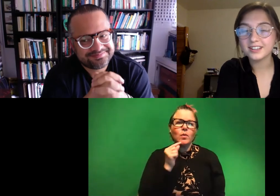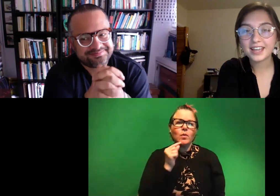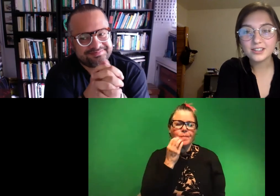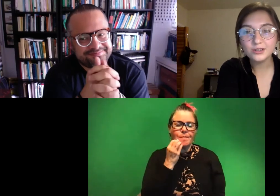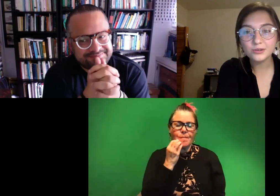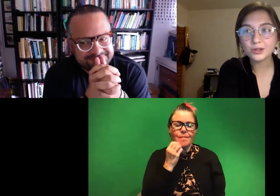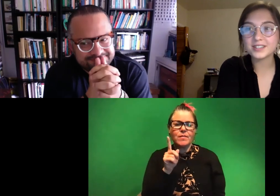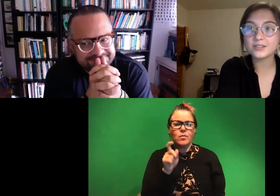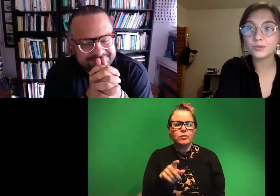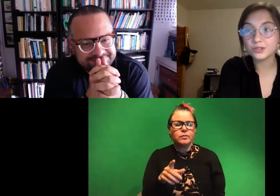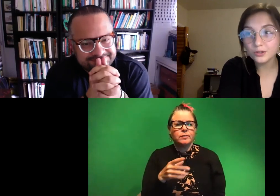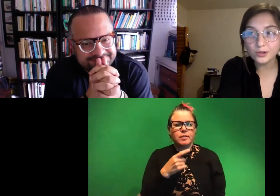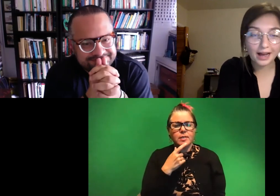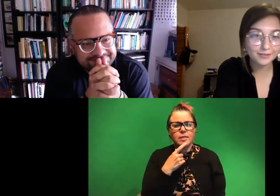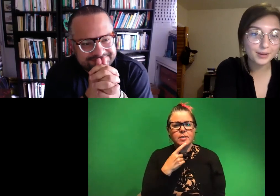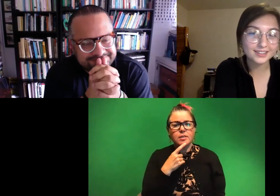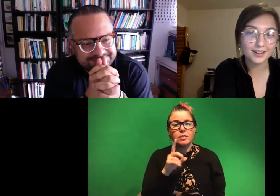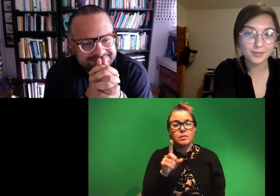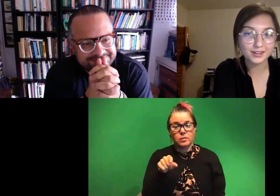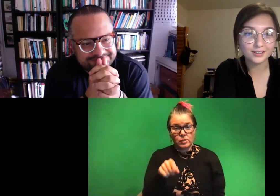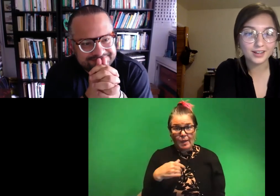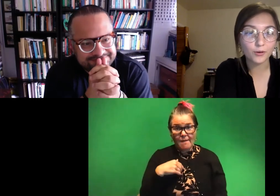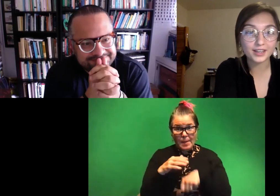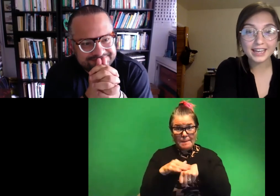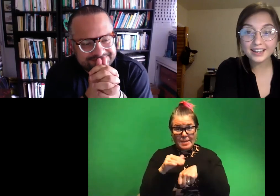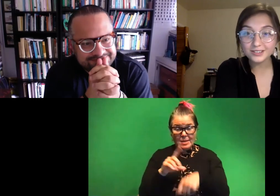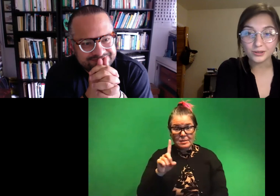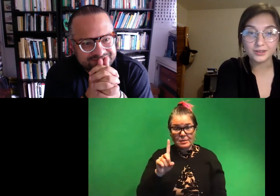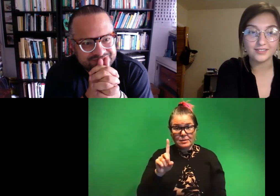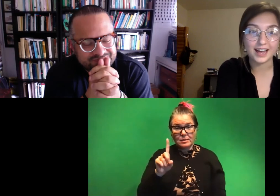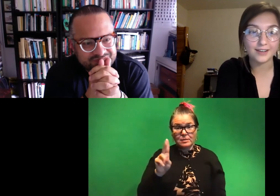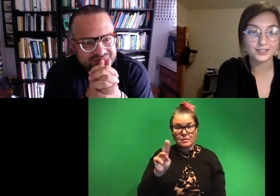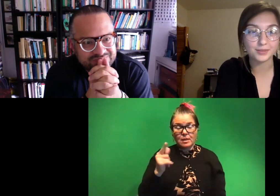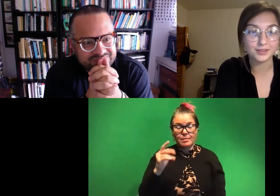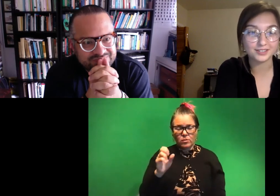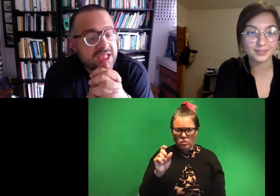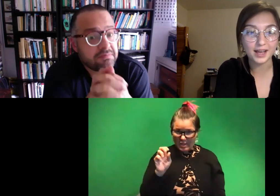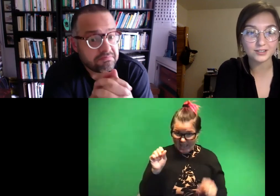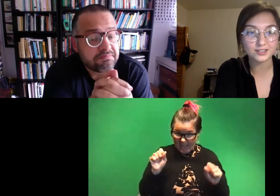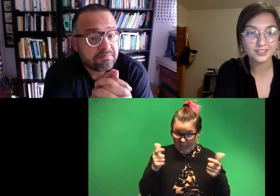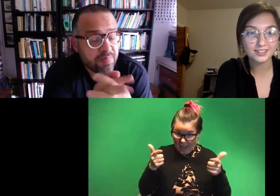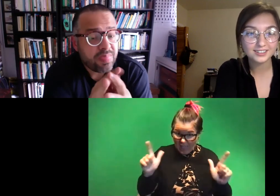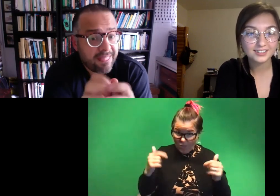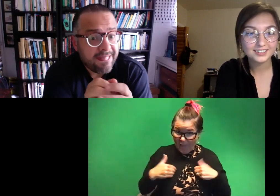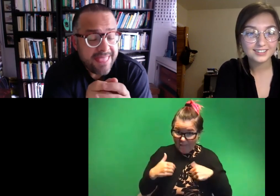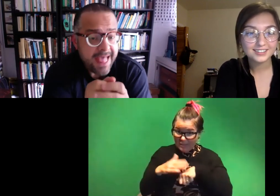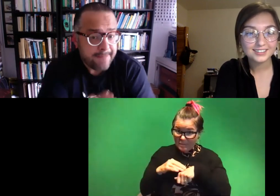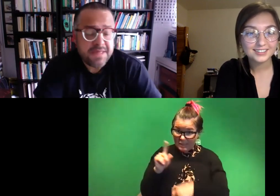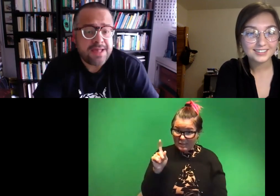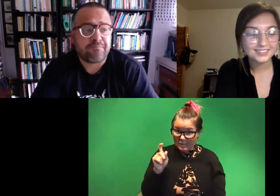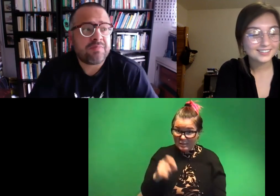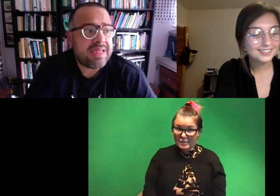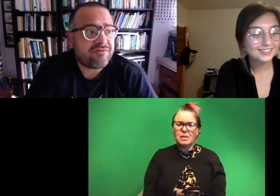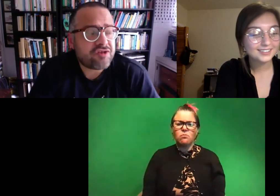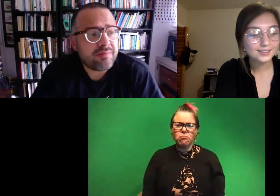question. Can you? So it says, well, do you have a pet dung beetle, or can you even have dung beetles as pets? Yeah,